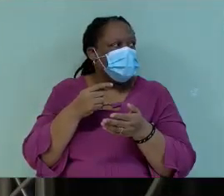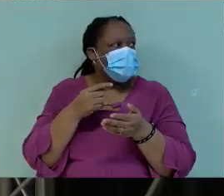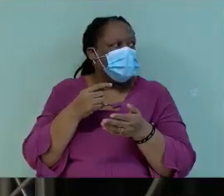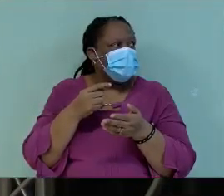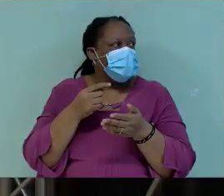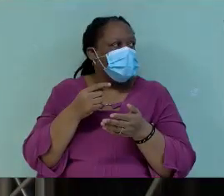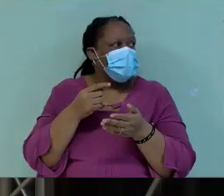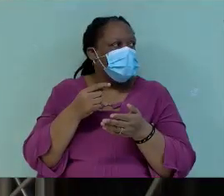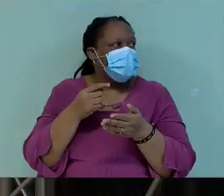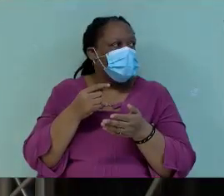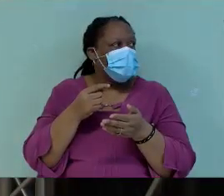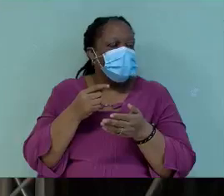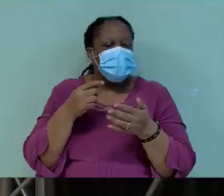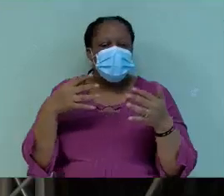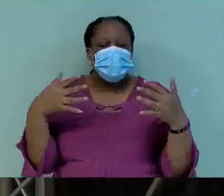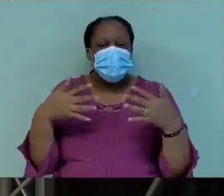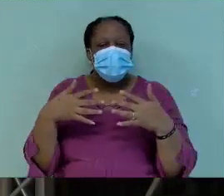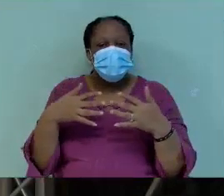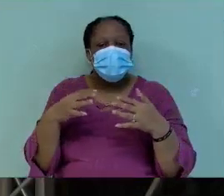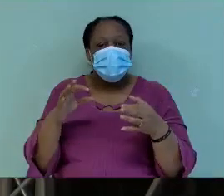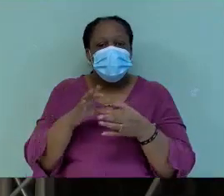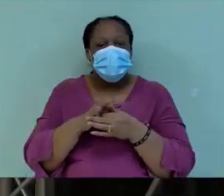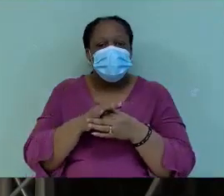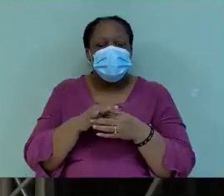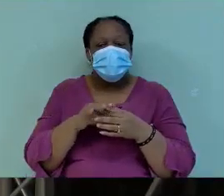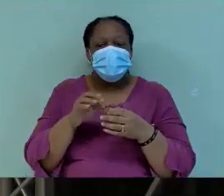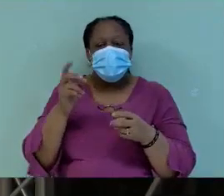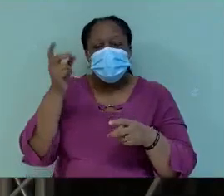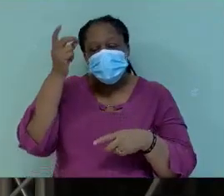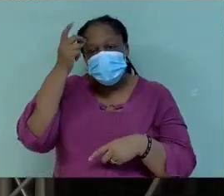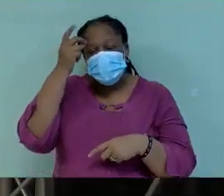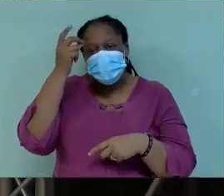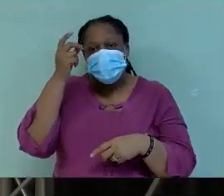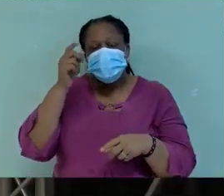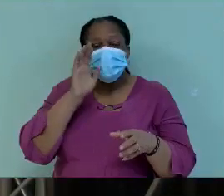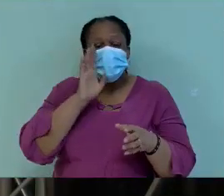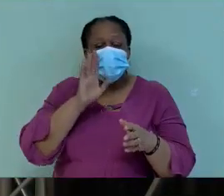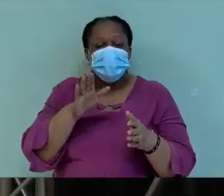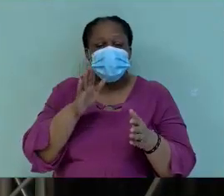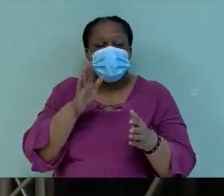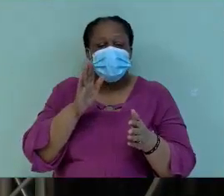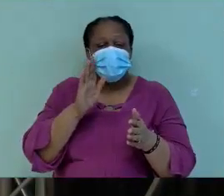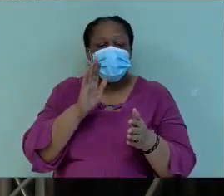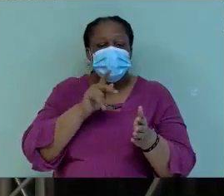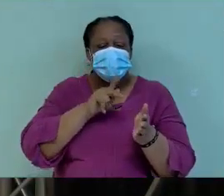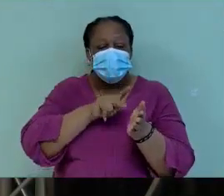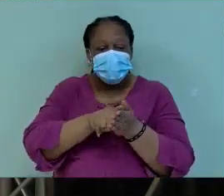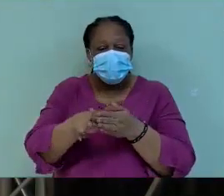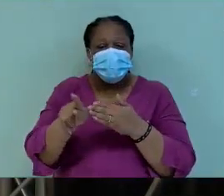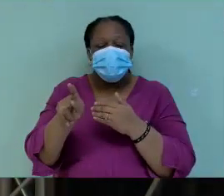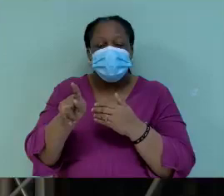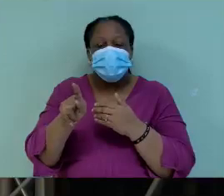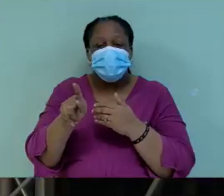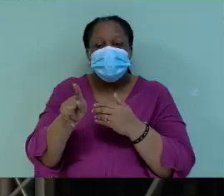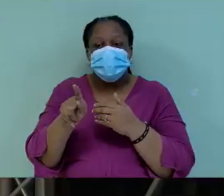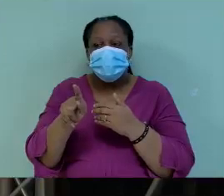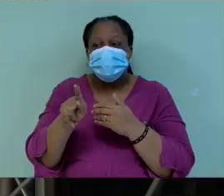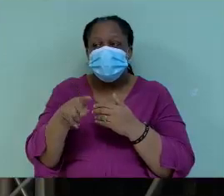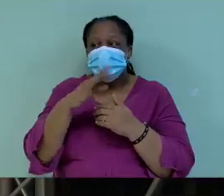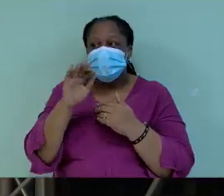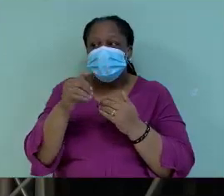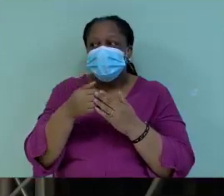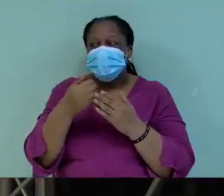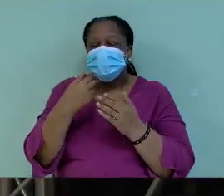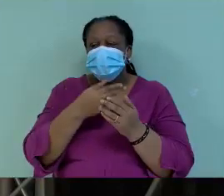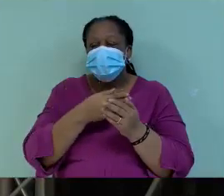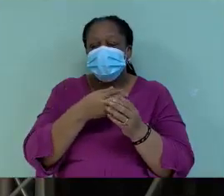The fear of this virus would have killed me if it was not for your calming voice and the information given